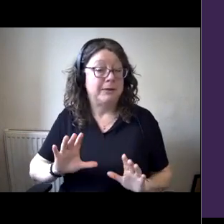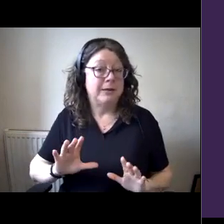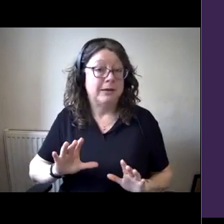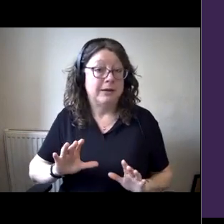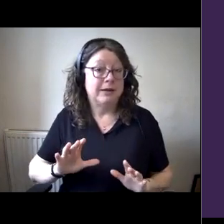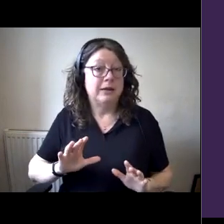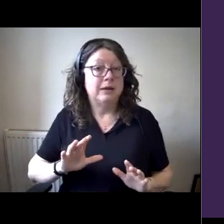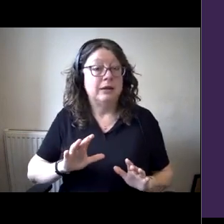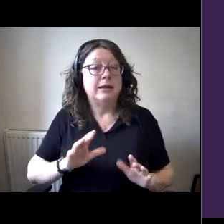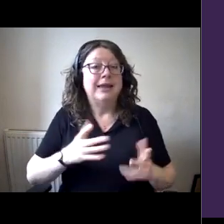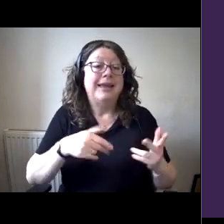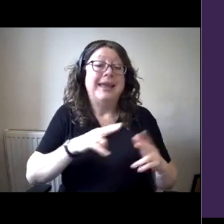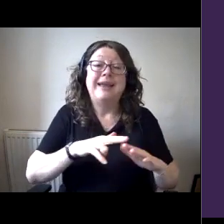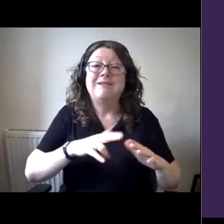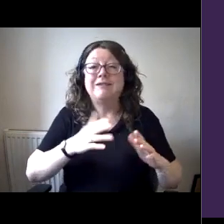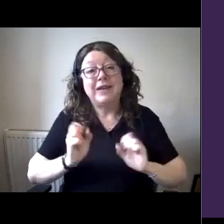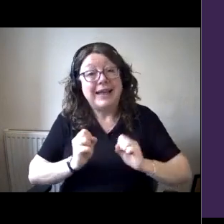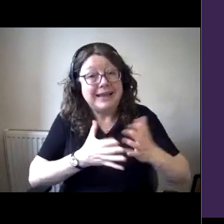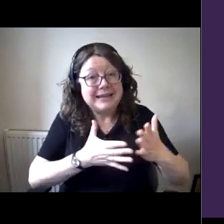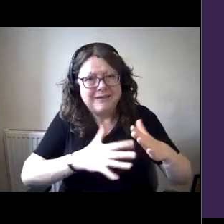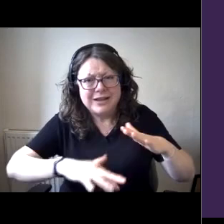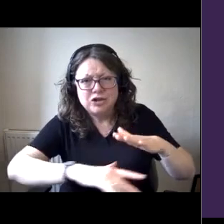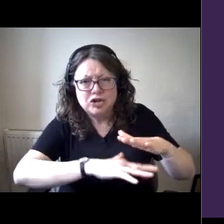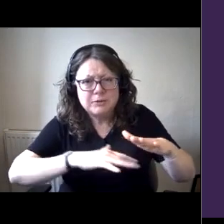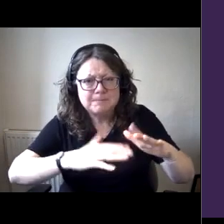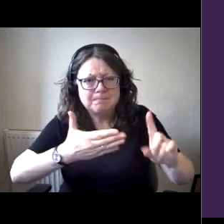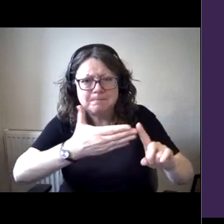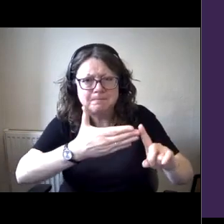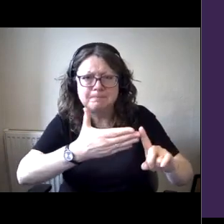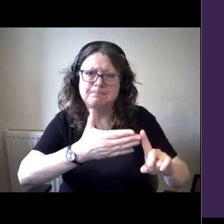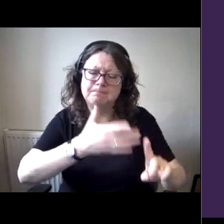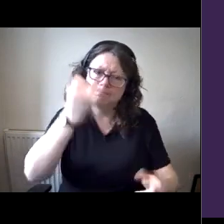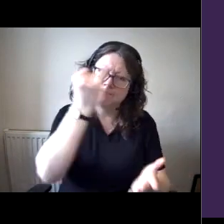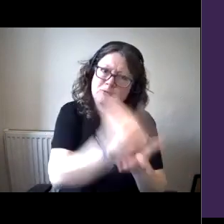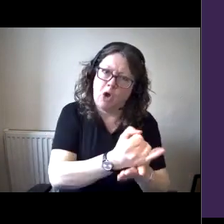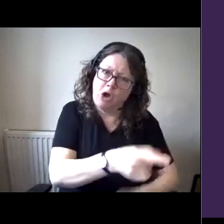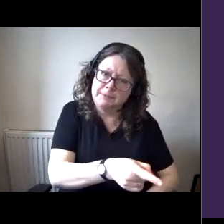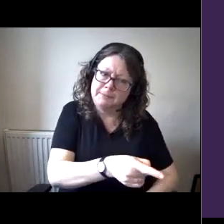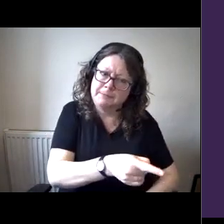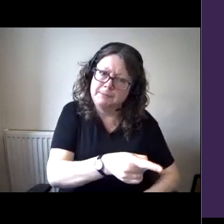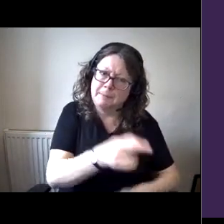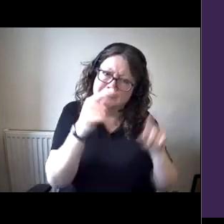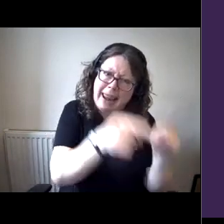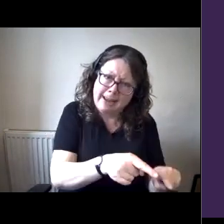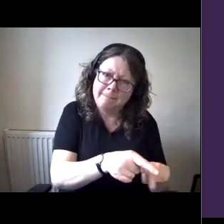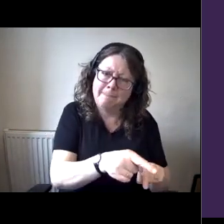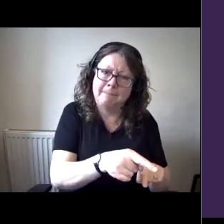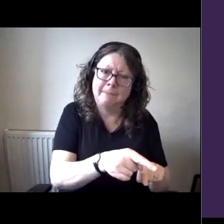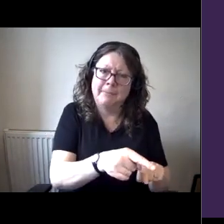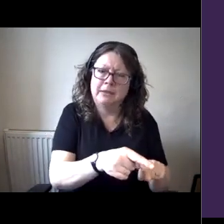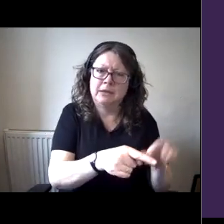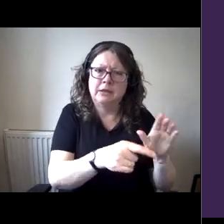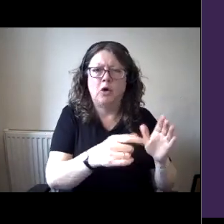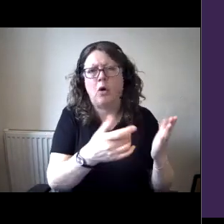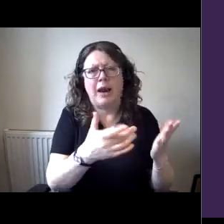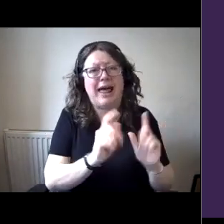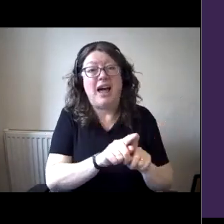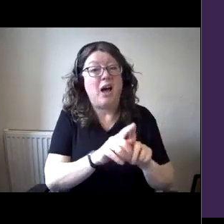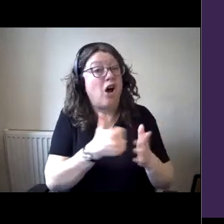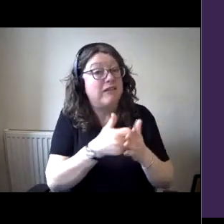calling them out for it in front of lots of people? You know, something as innocuous as a reward chart, if